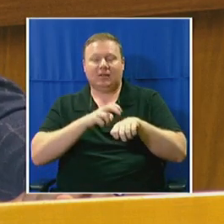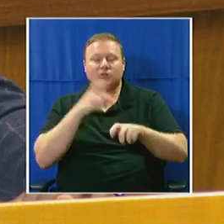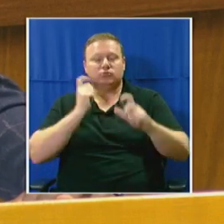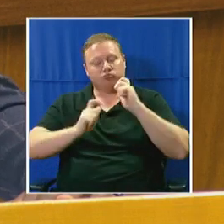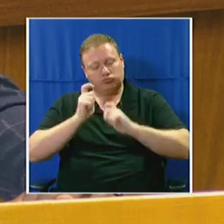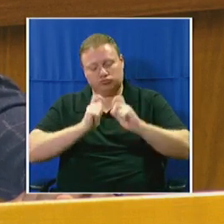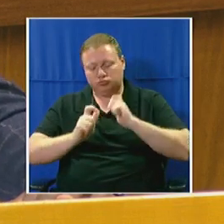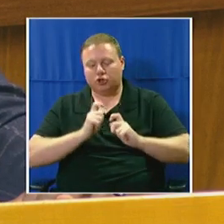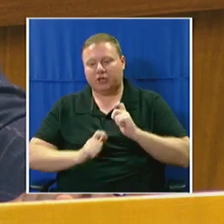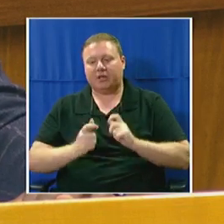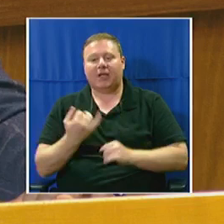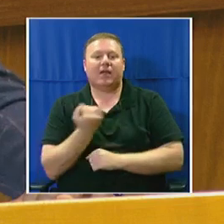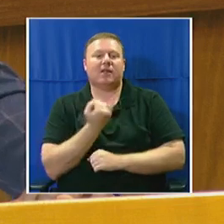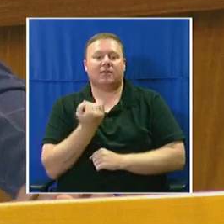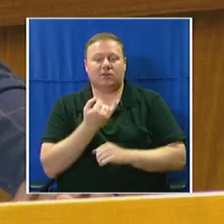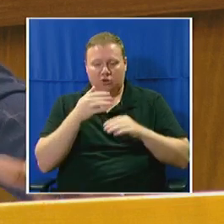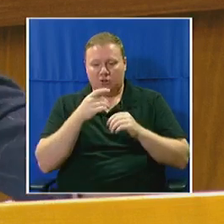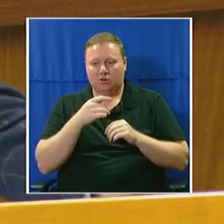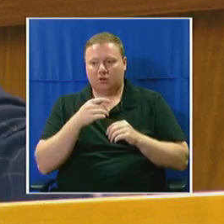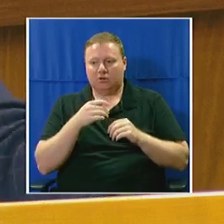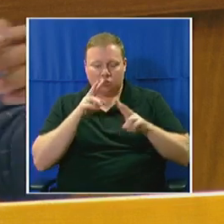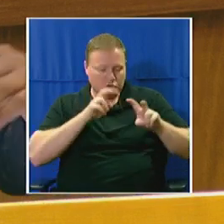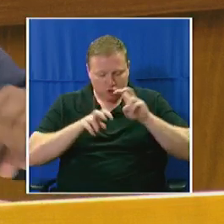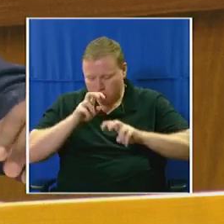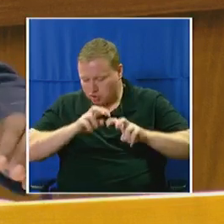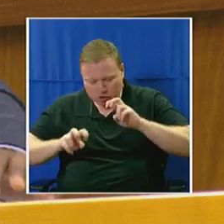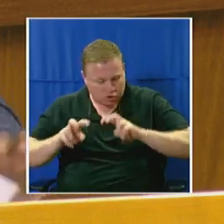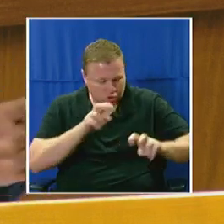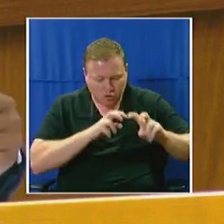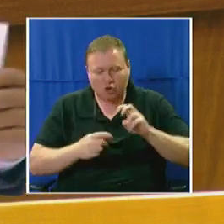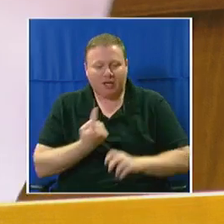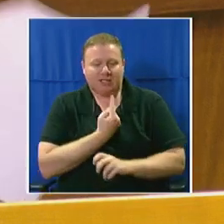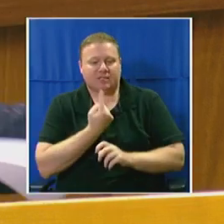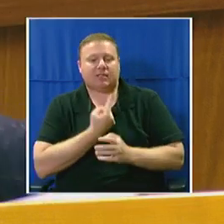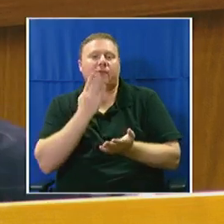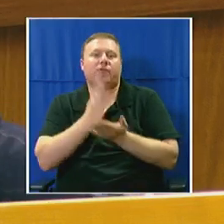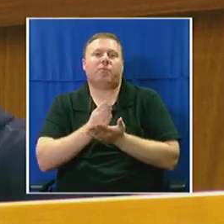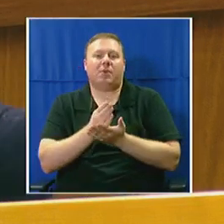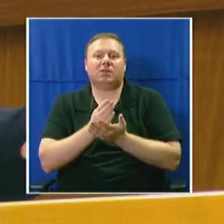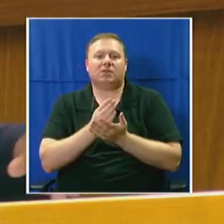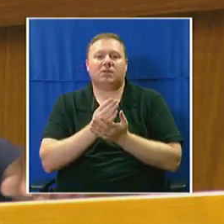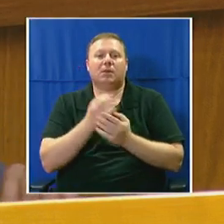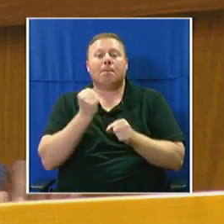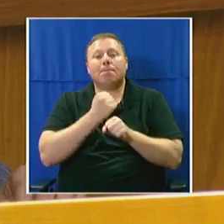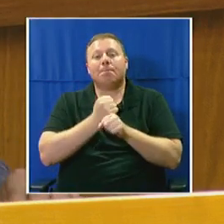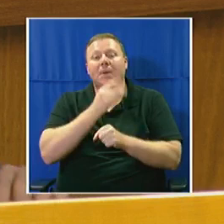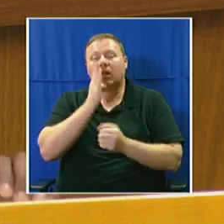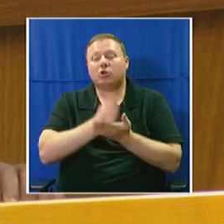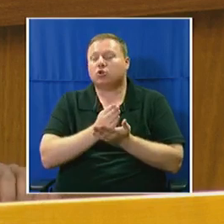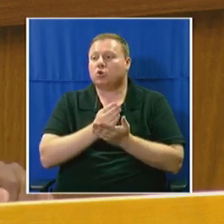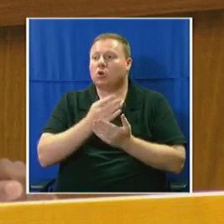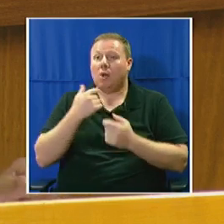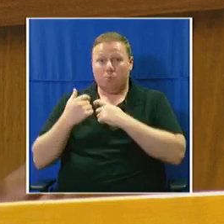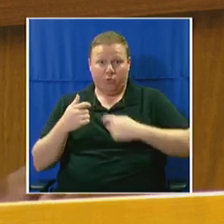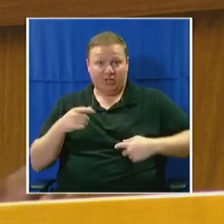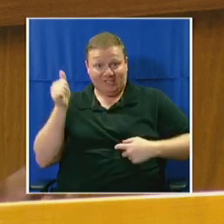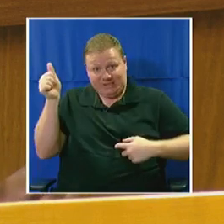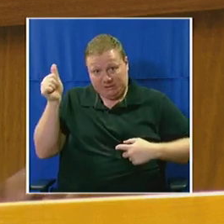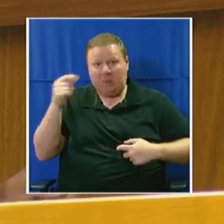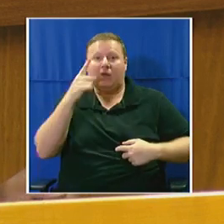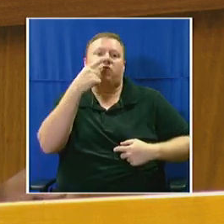the weding of the ACT is clear parliament's function is not to remove but to restore Parliament plays no role in the removal of the